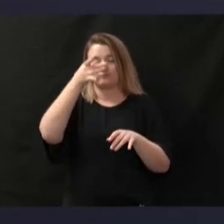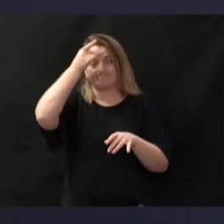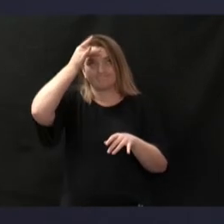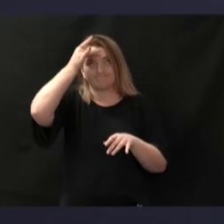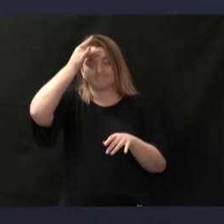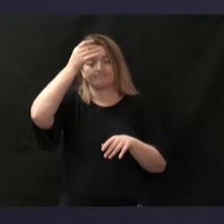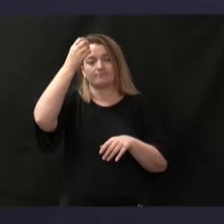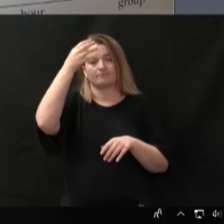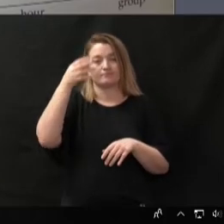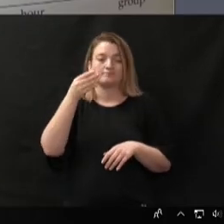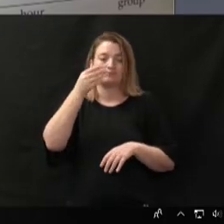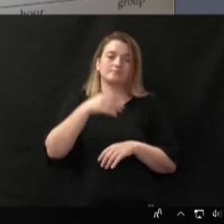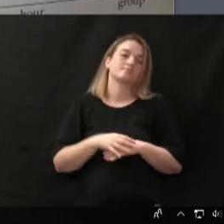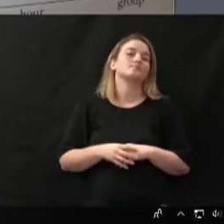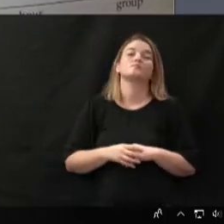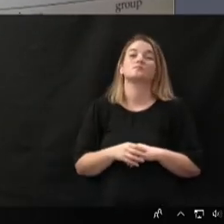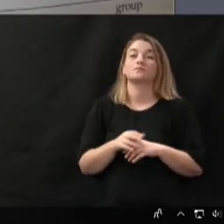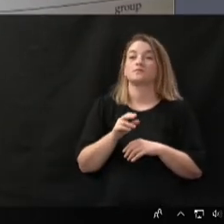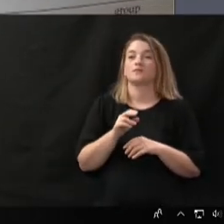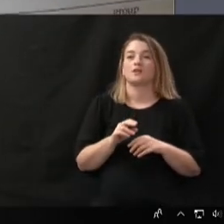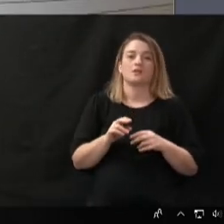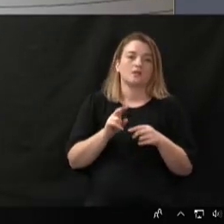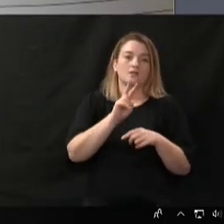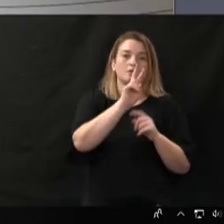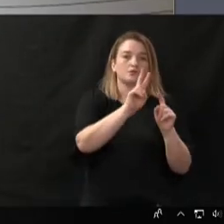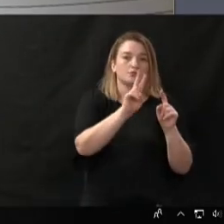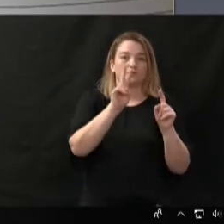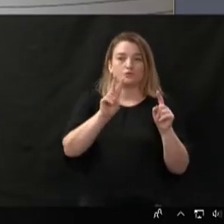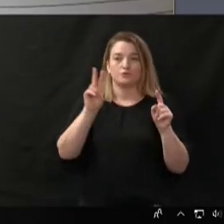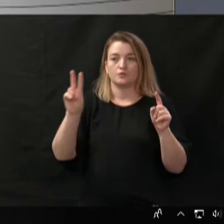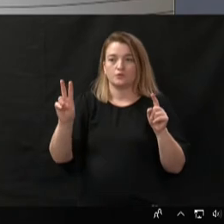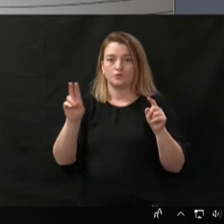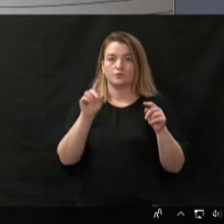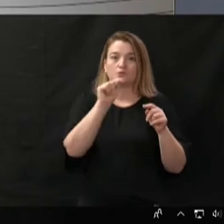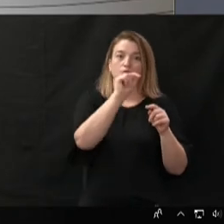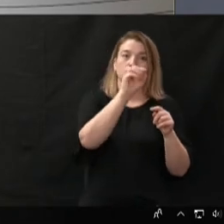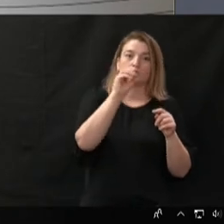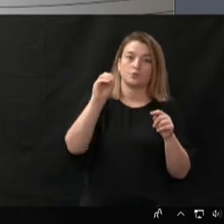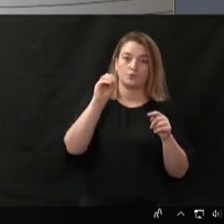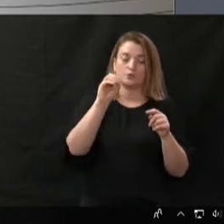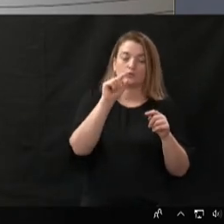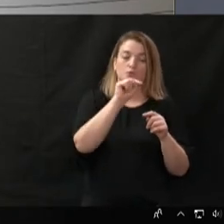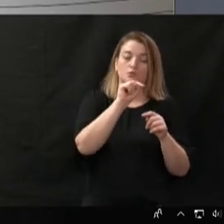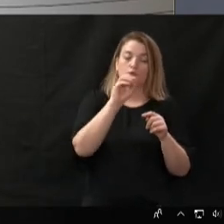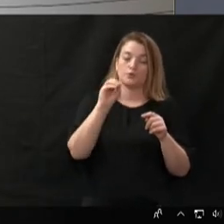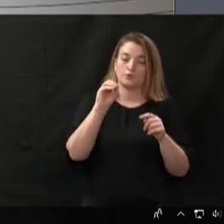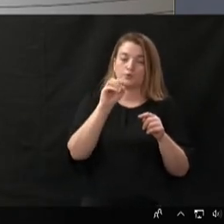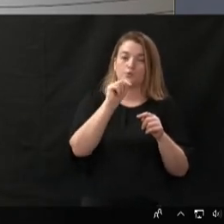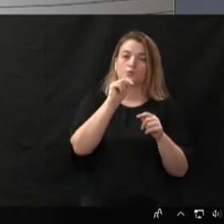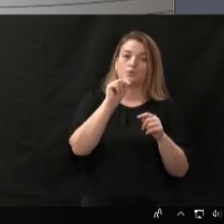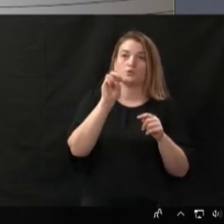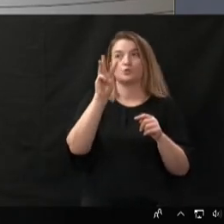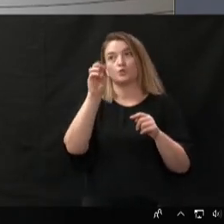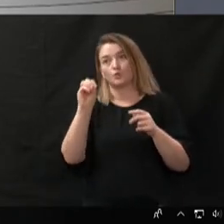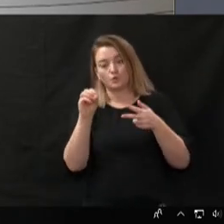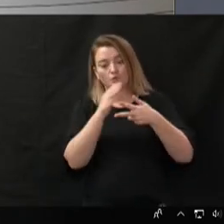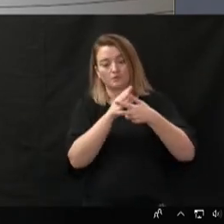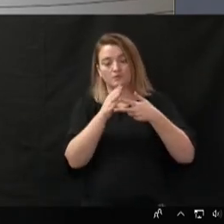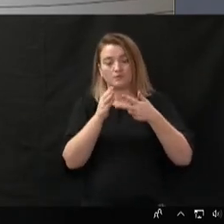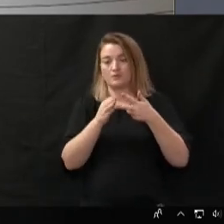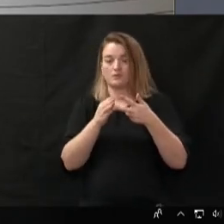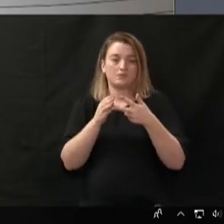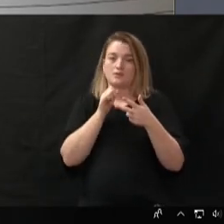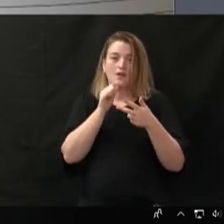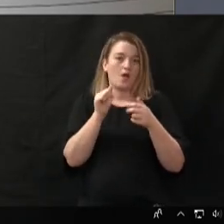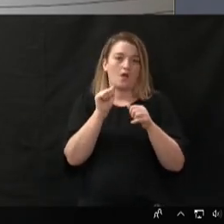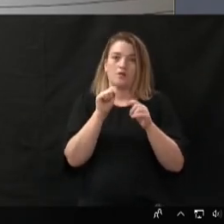those are the three different twos. Again, I would not do all those on one day, but I would do them, you know, one maybe Monday, one on